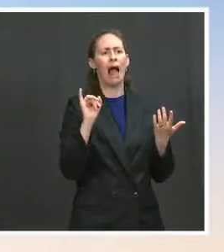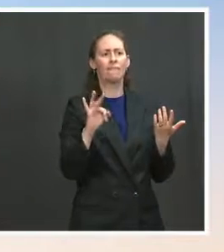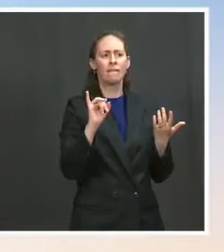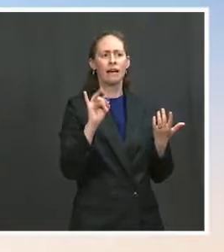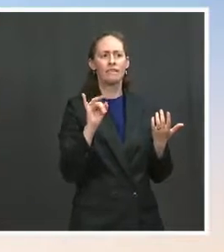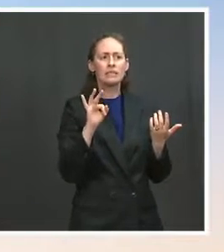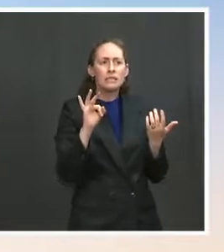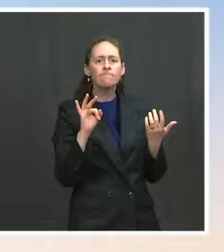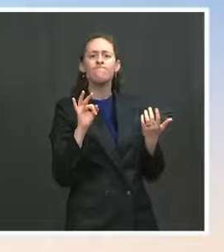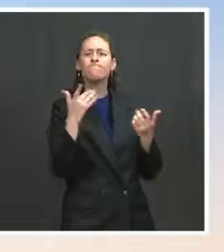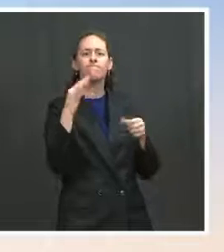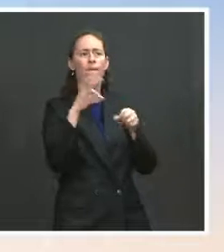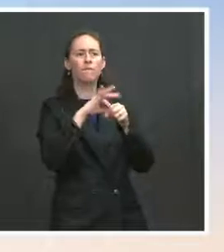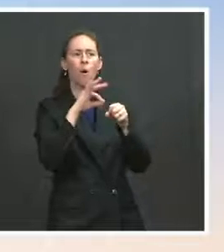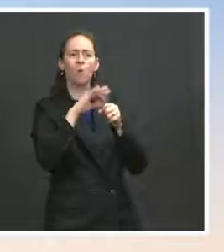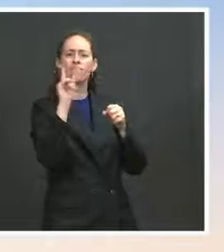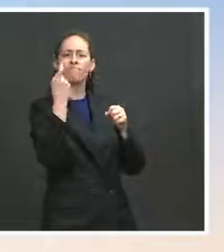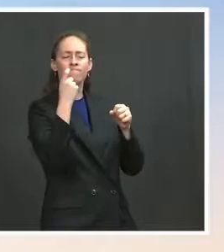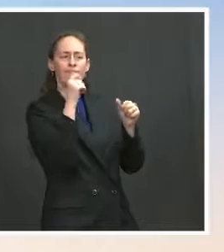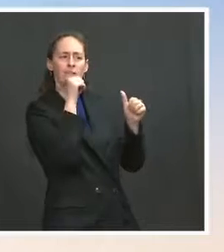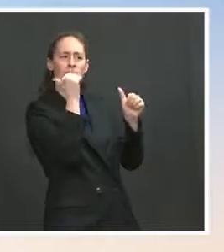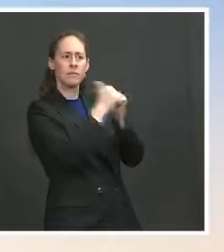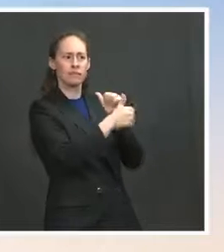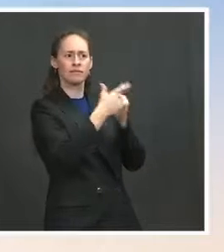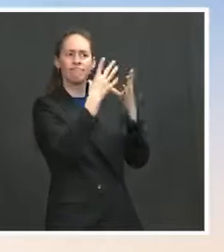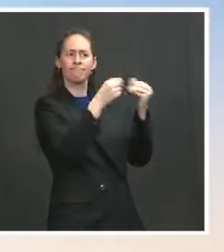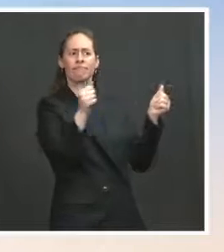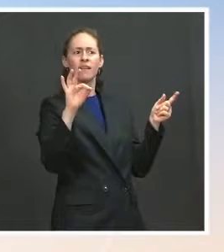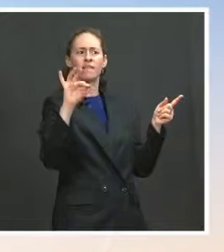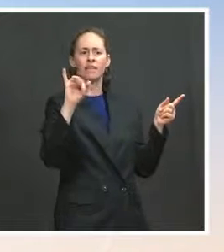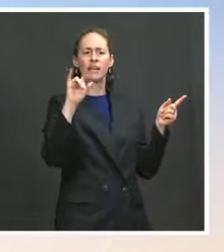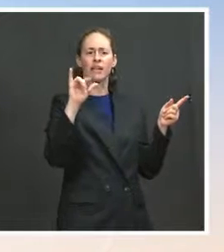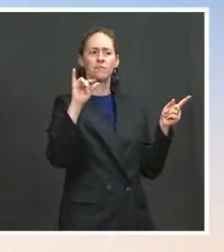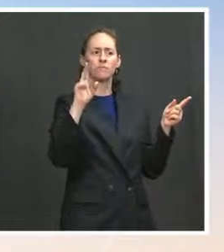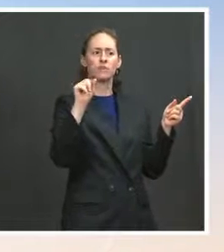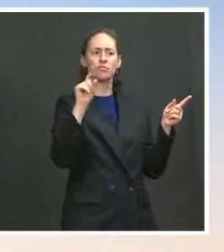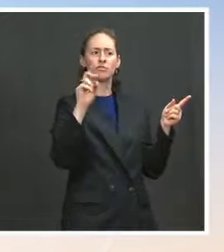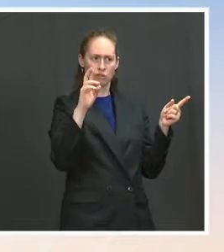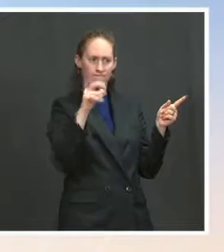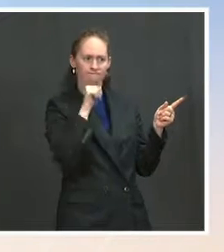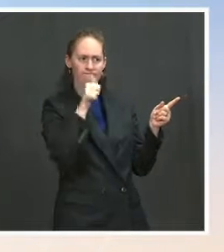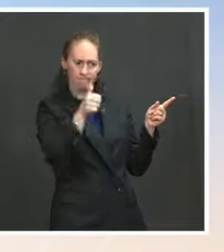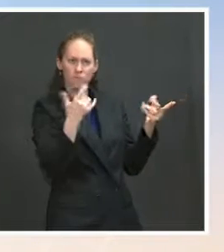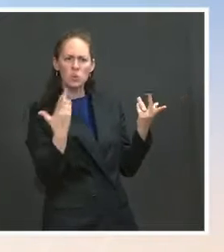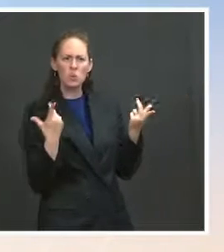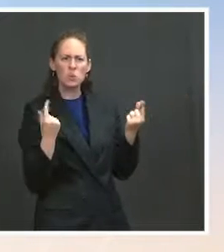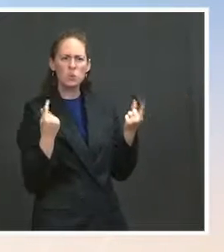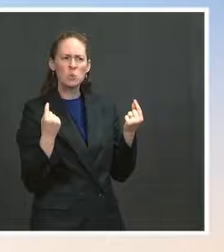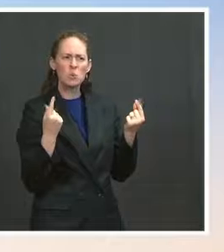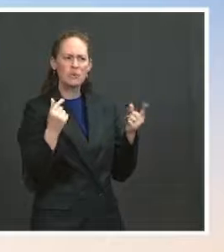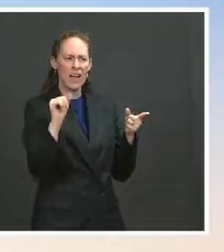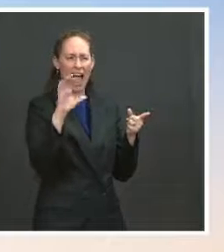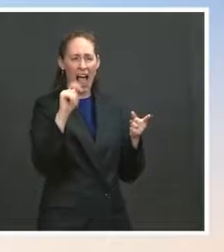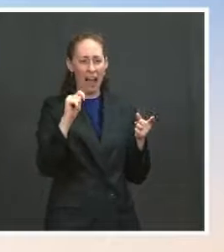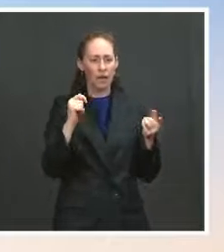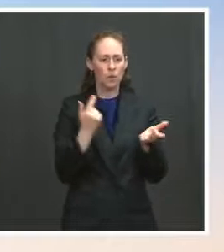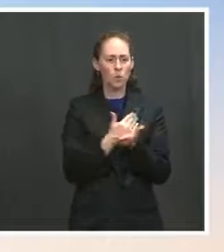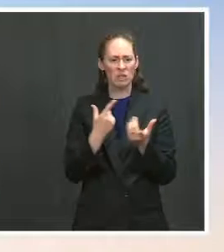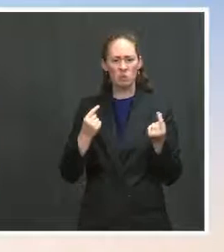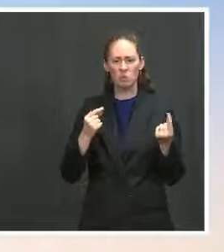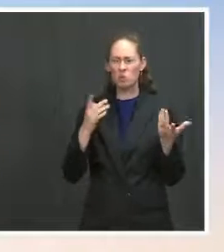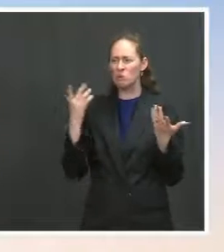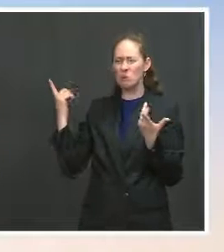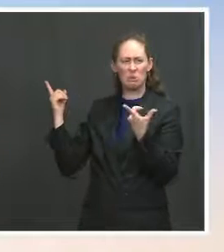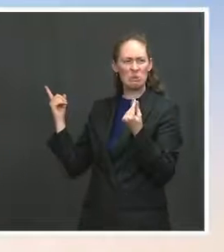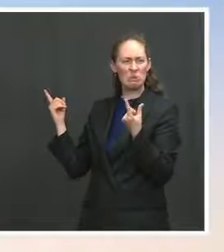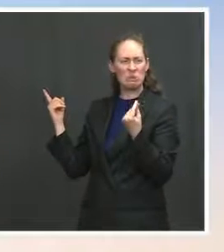so you could pass H.R. 1 or the John Lewis Act, what can he do? Other than engender a public backlash to them?